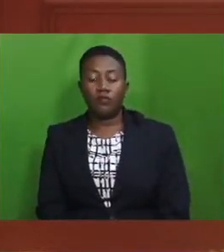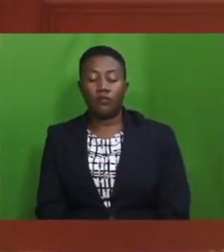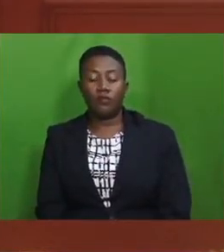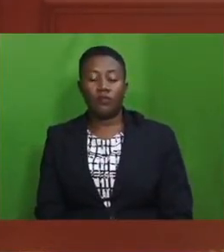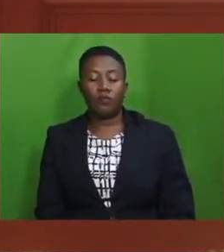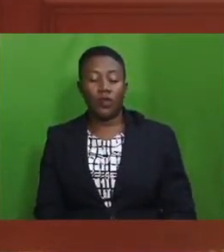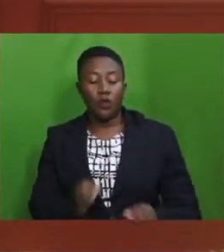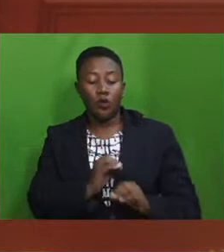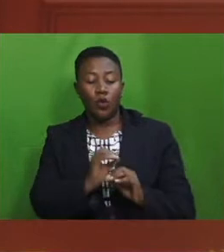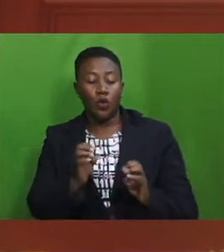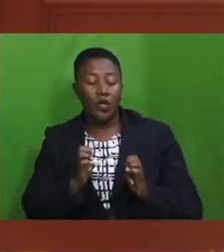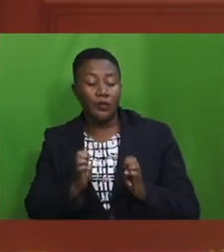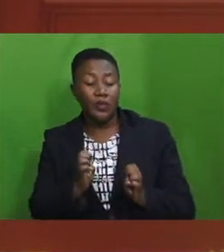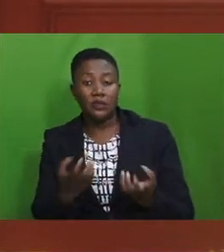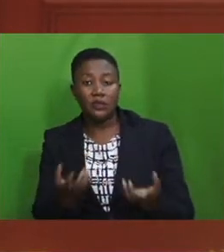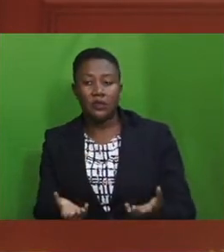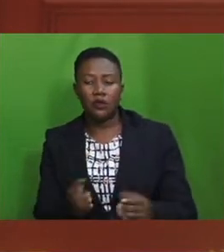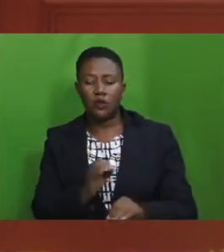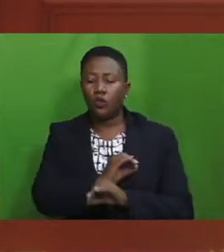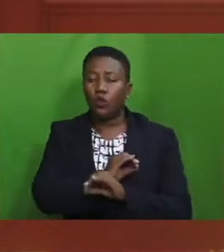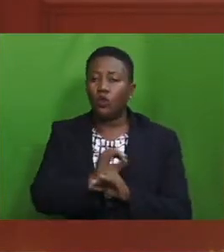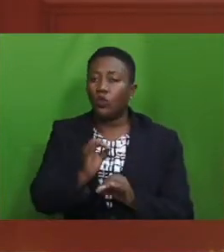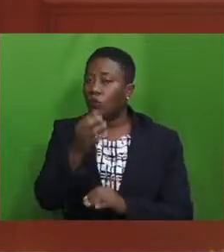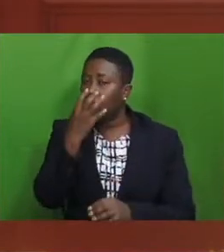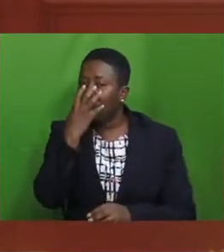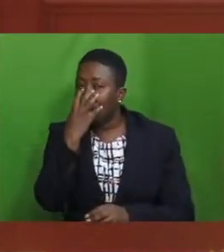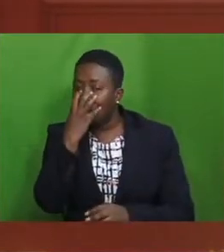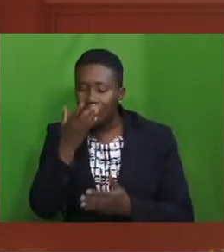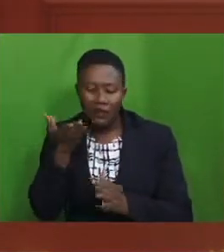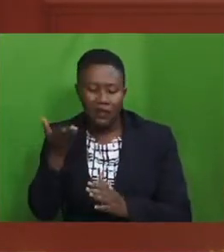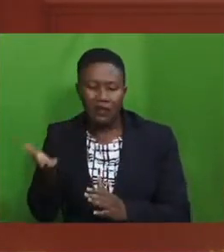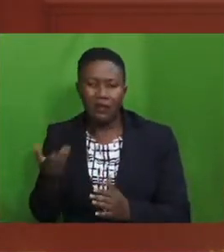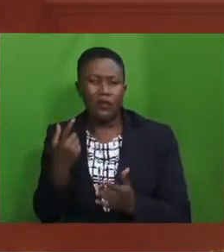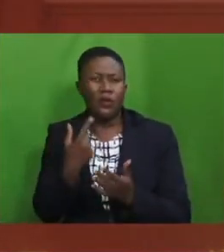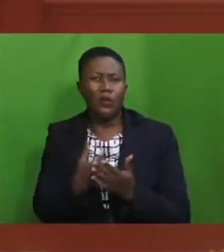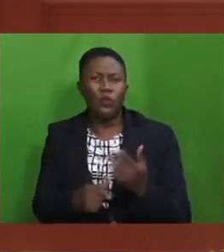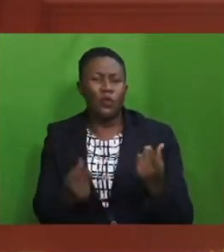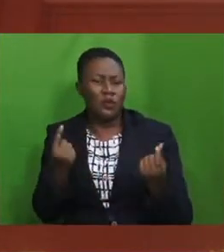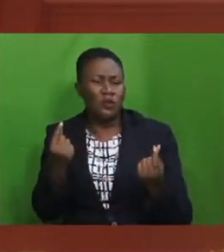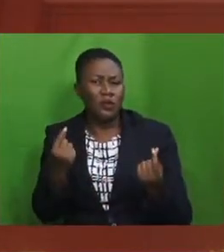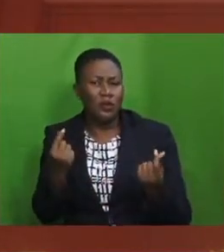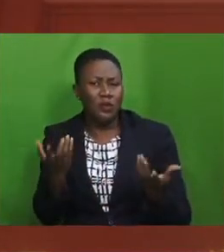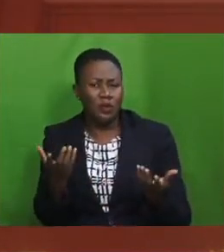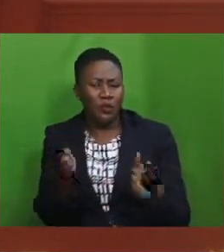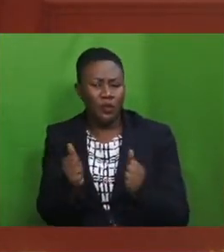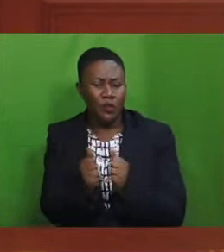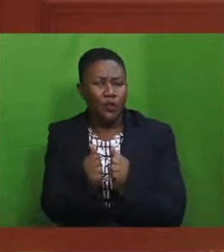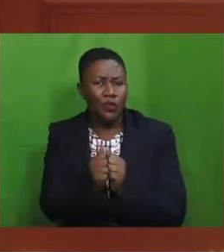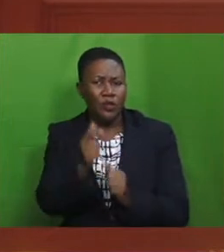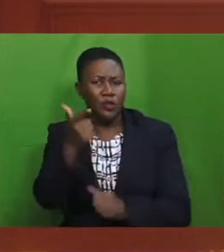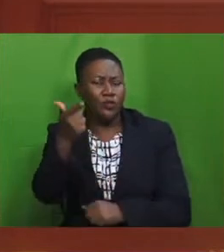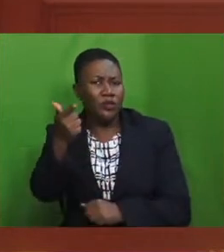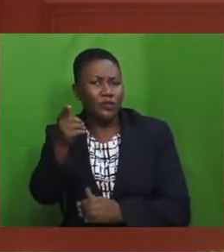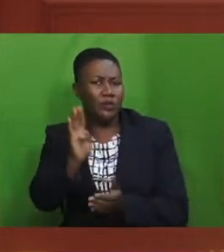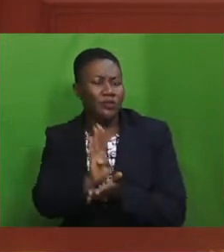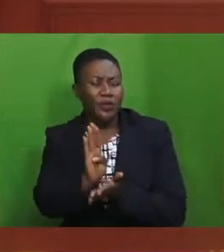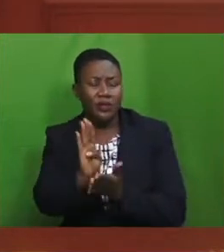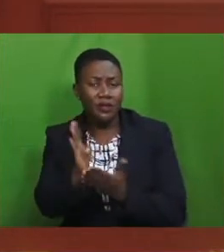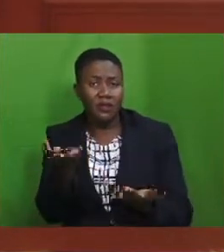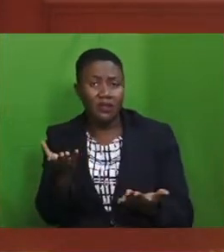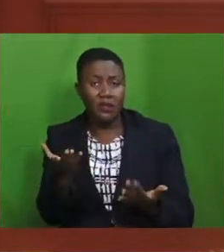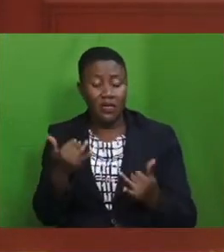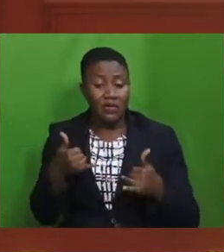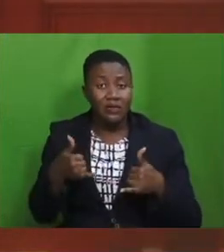no emergencies. There is no oxygen available to them. What do you do with 21 billion? Yet